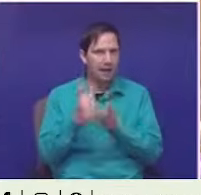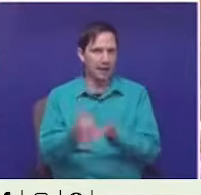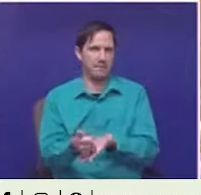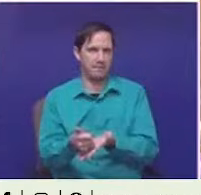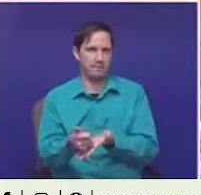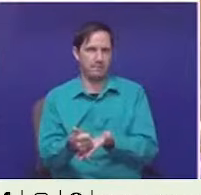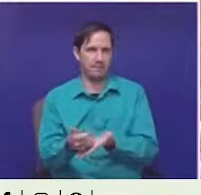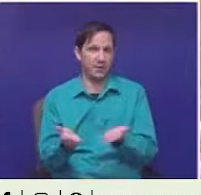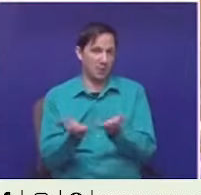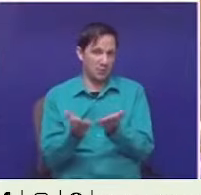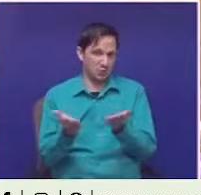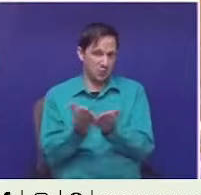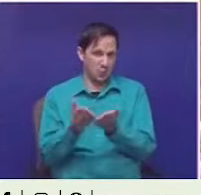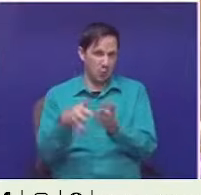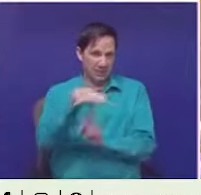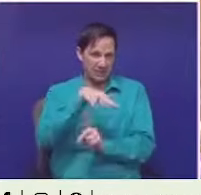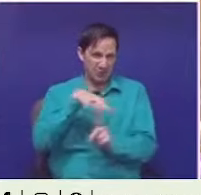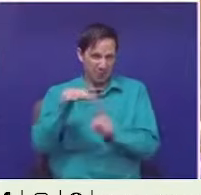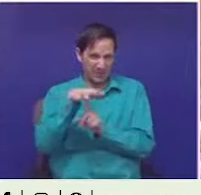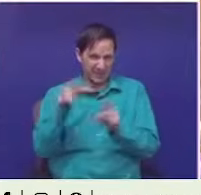in such a situation.